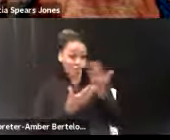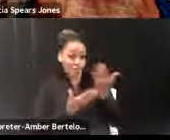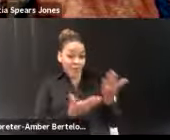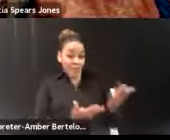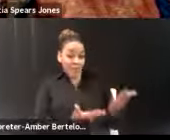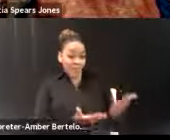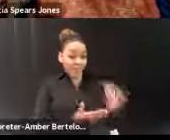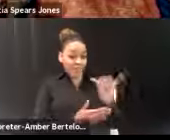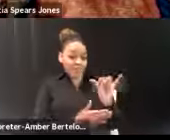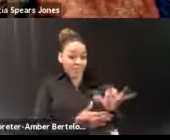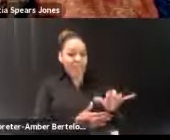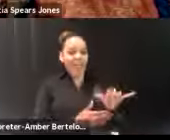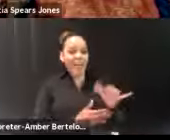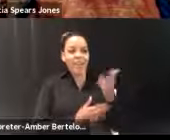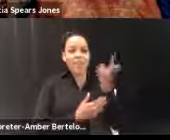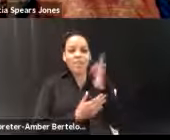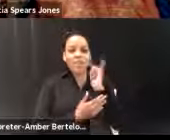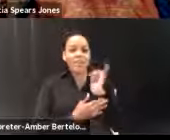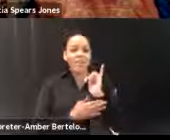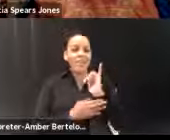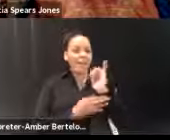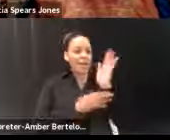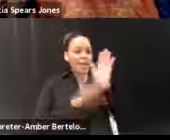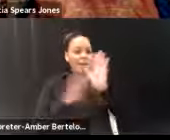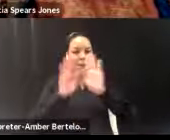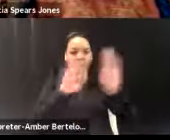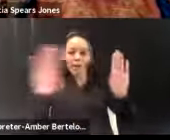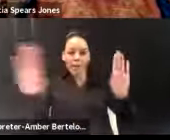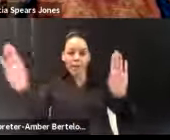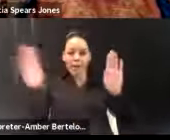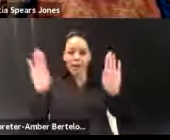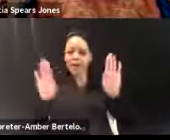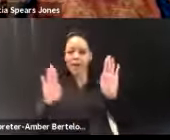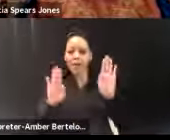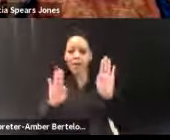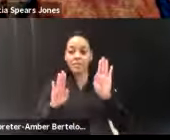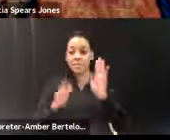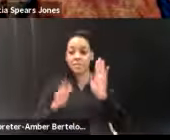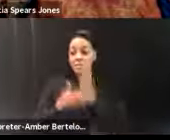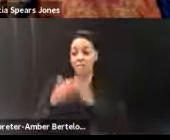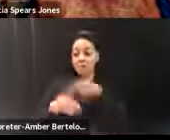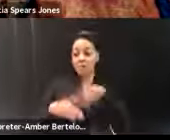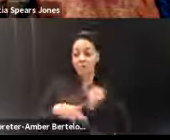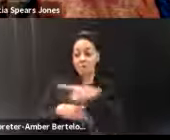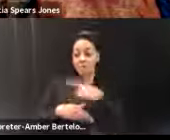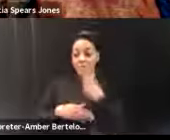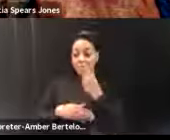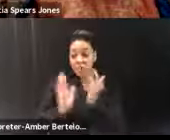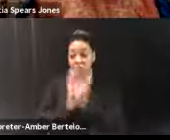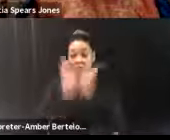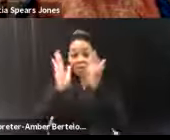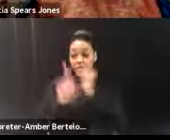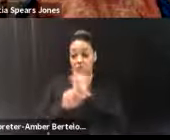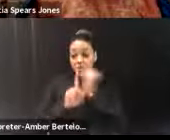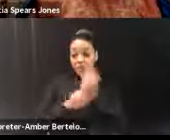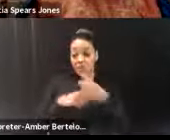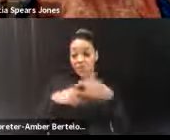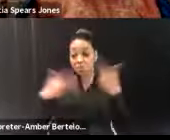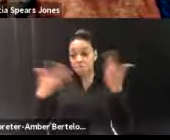gallerist while duct tapes coil the rafters of some street legal post. Fly fishing